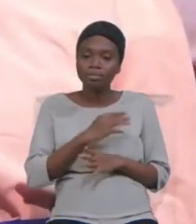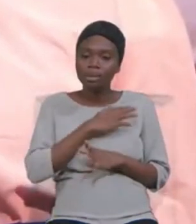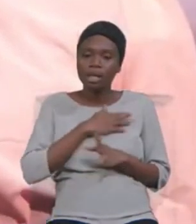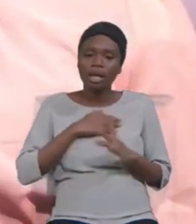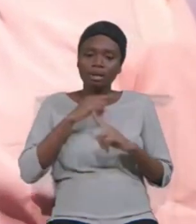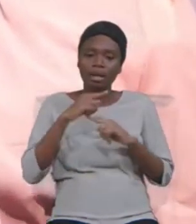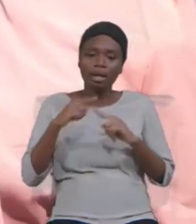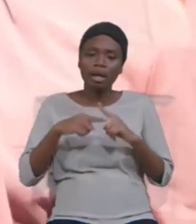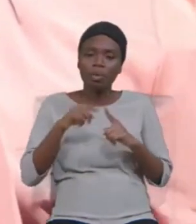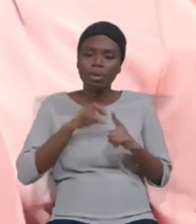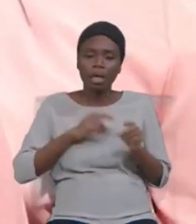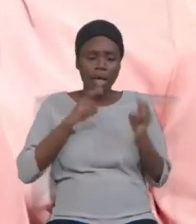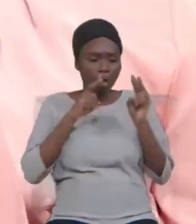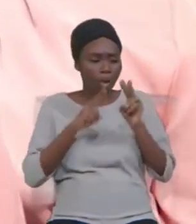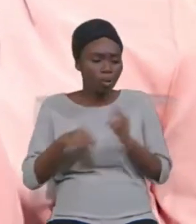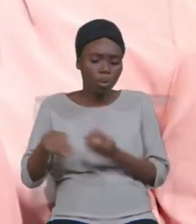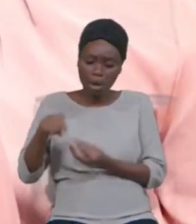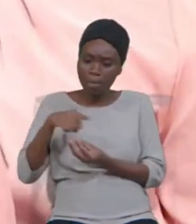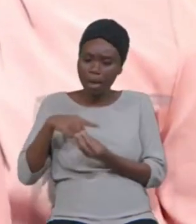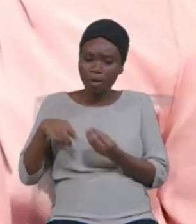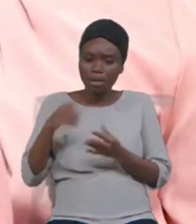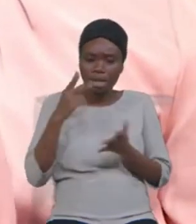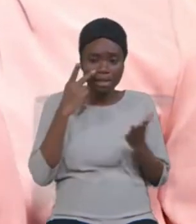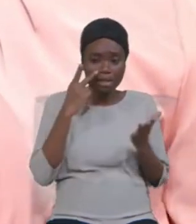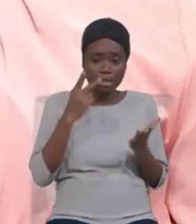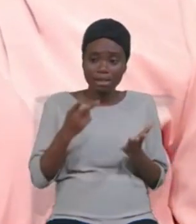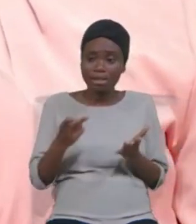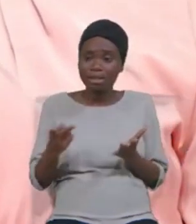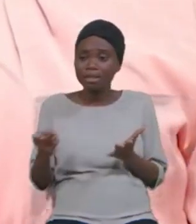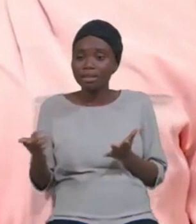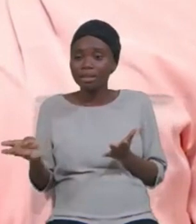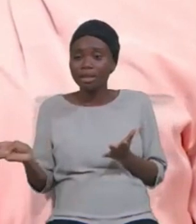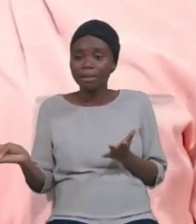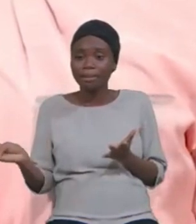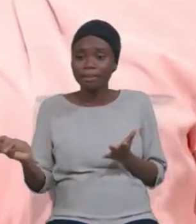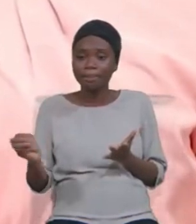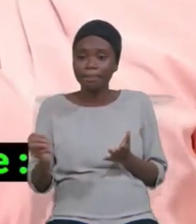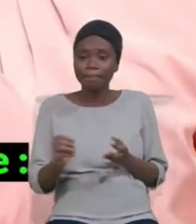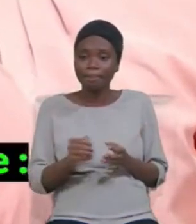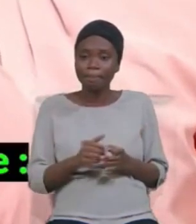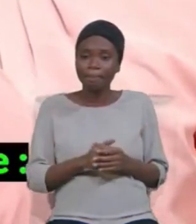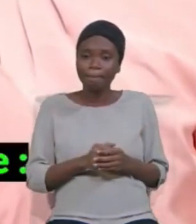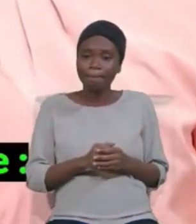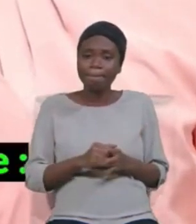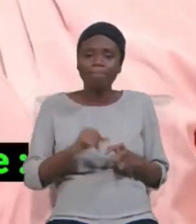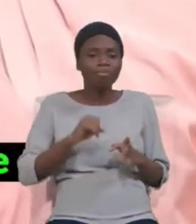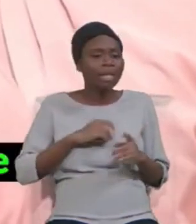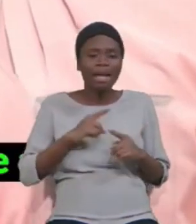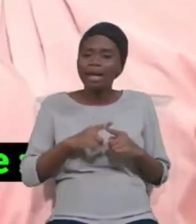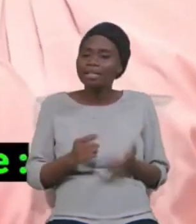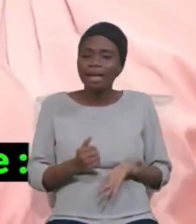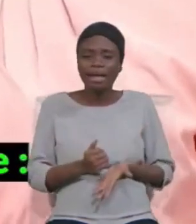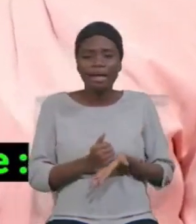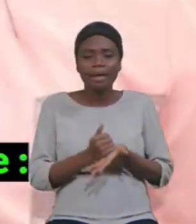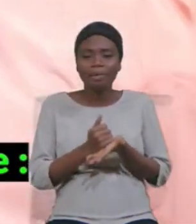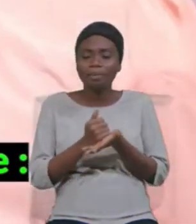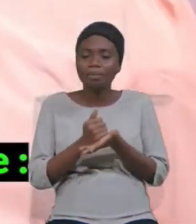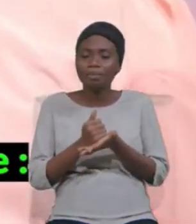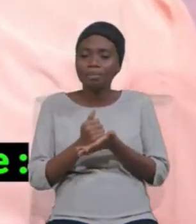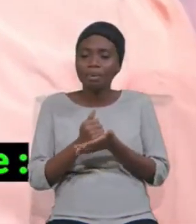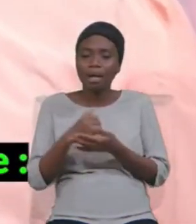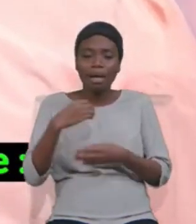And when I look about, seeing them, I can't